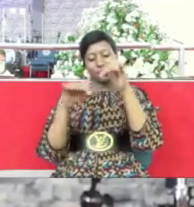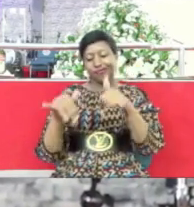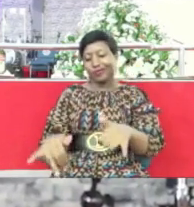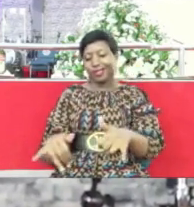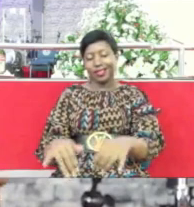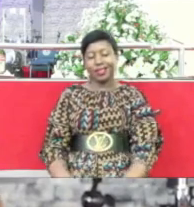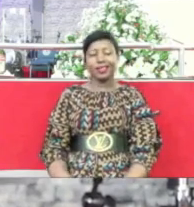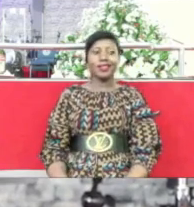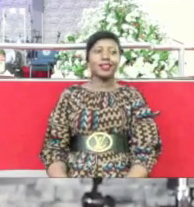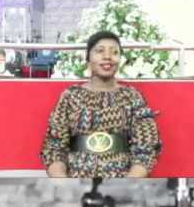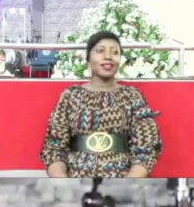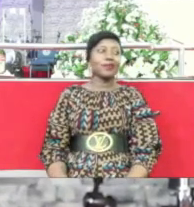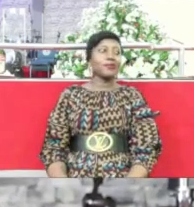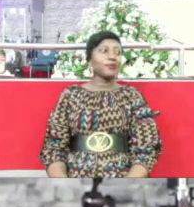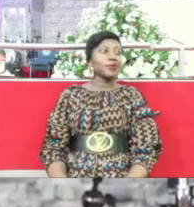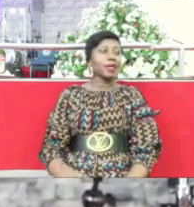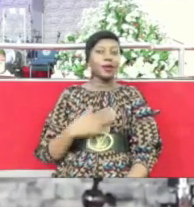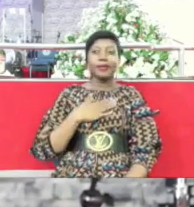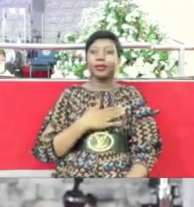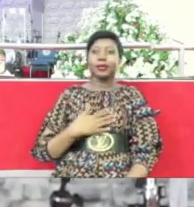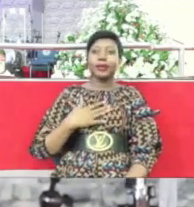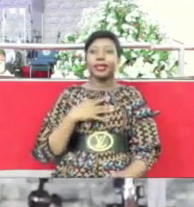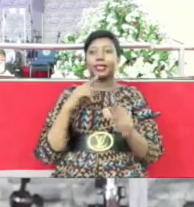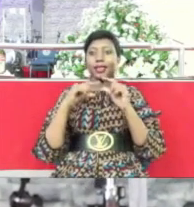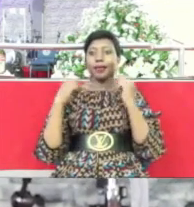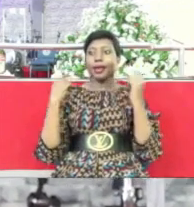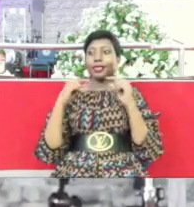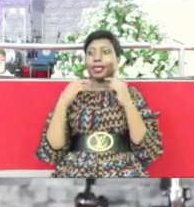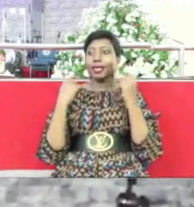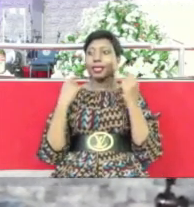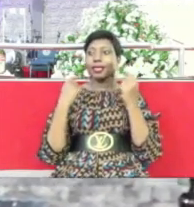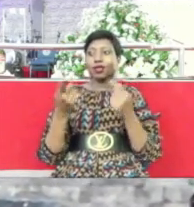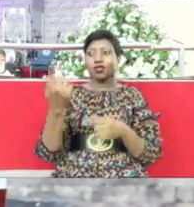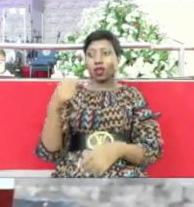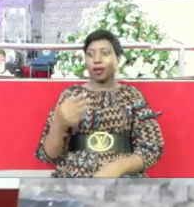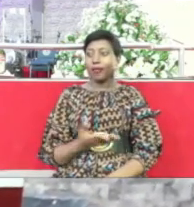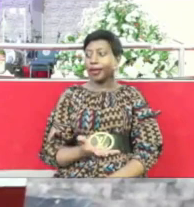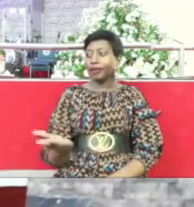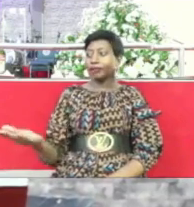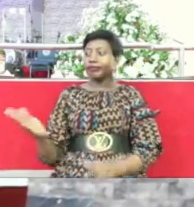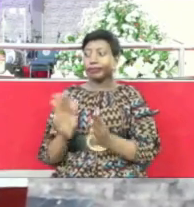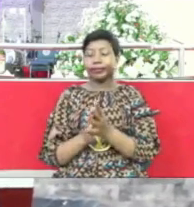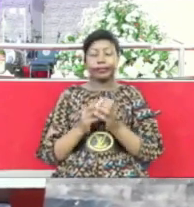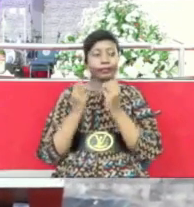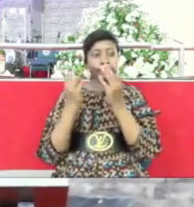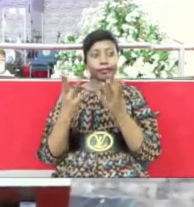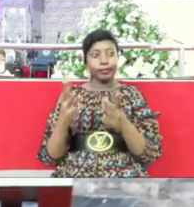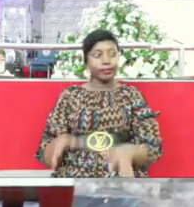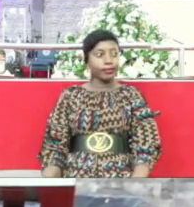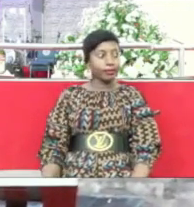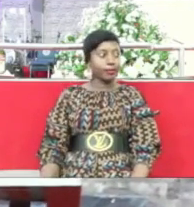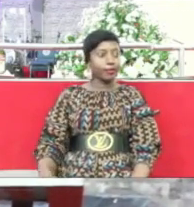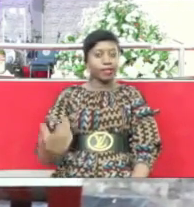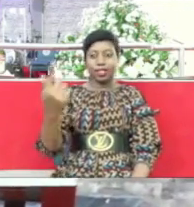ministry teams and pastors to come here? Ningeomba wahuduma na wachungaji waje. Hallelujah. Hata mkujeni hapa